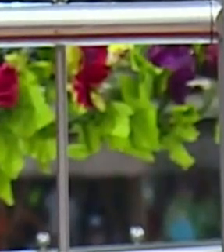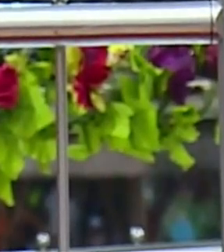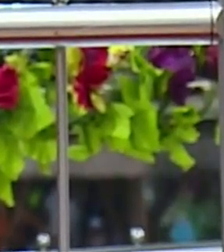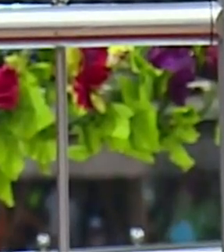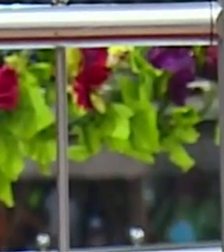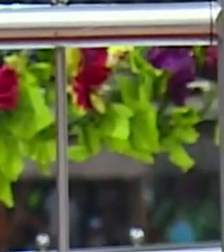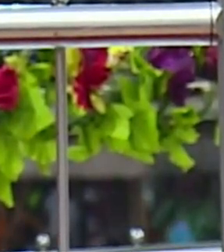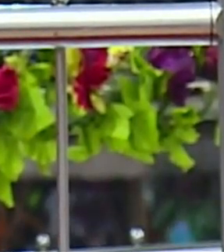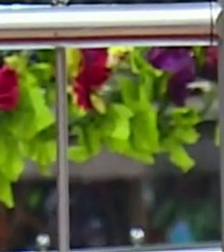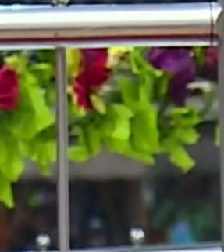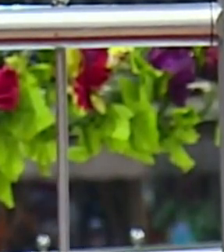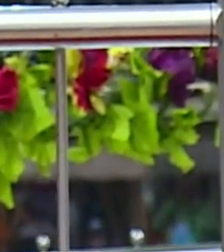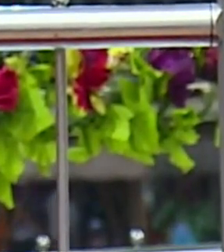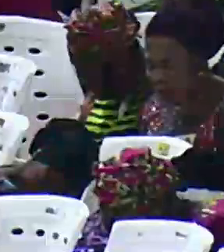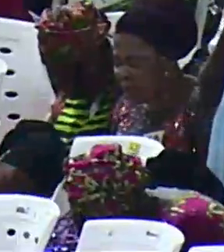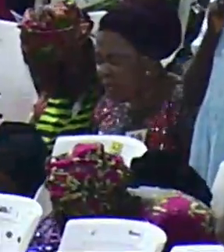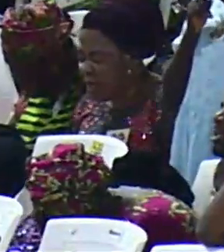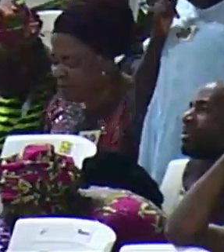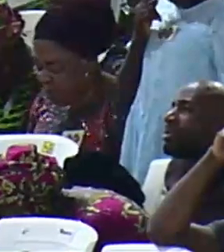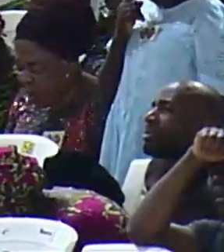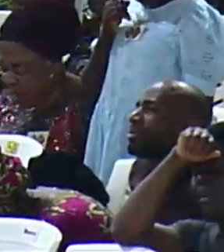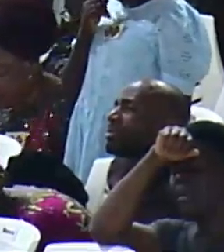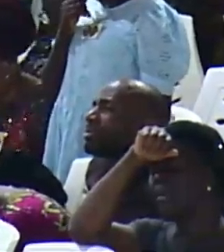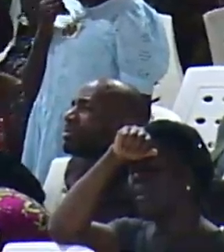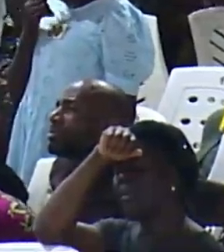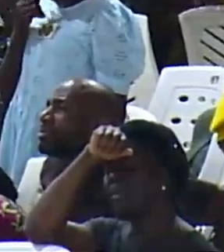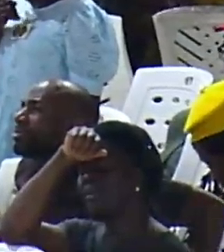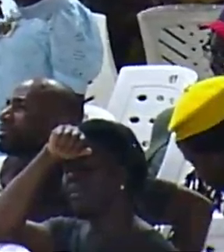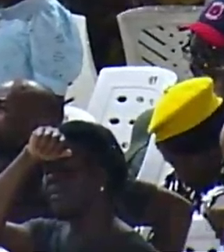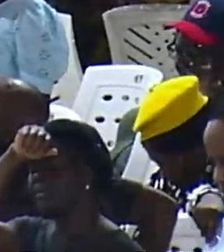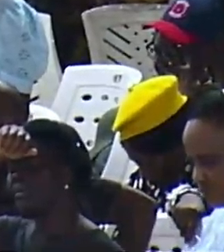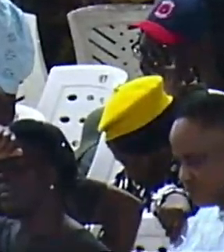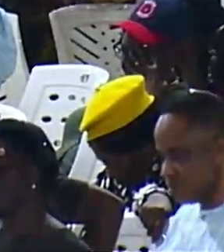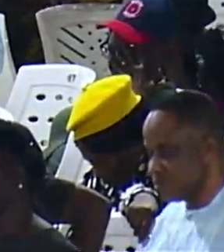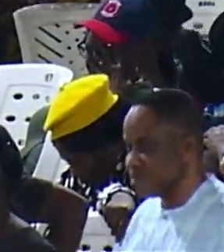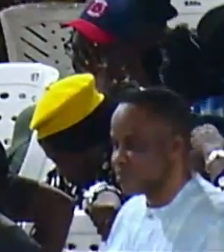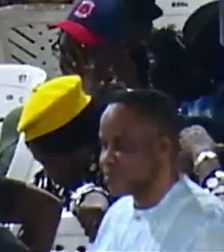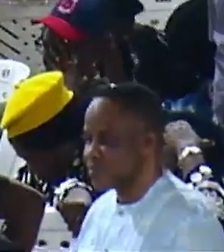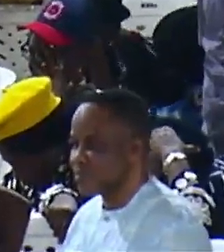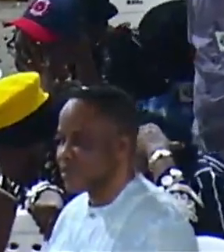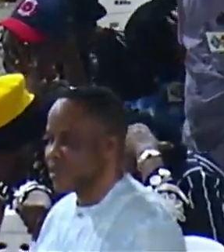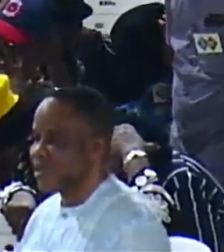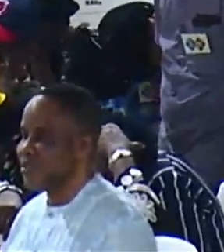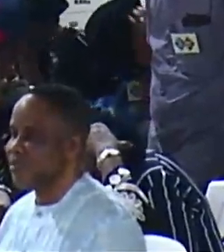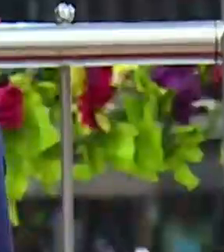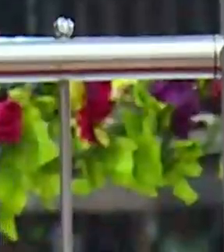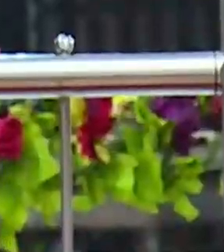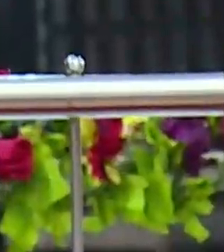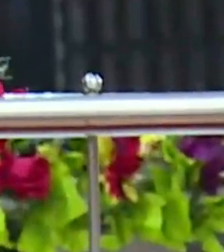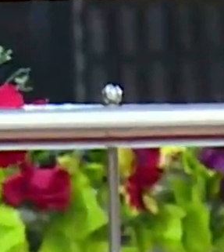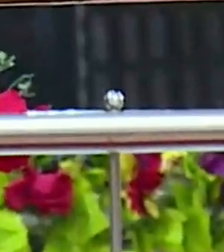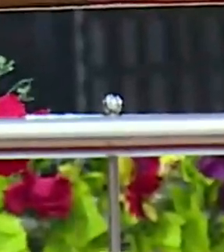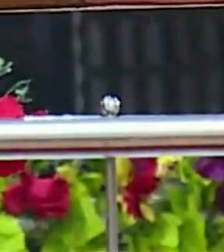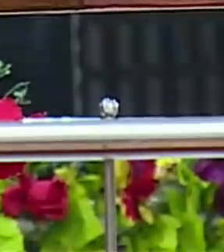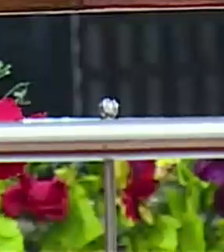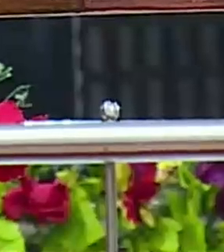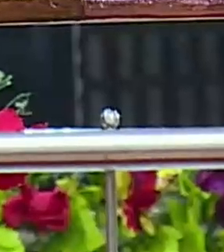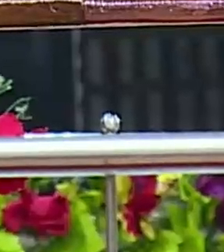every life in the name of Jesus. And at the end of everything, let your name alone be glorified. Thank you,